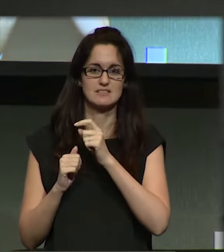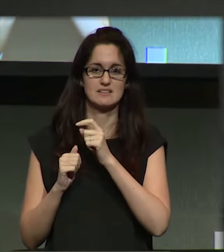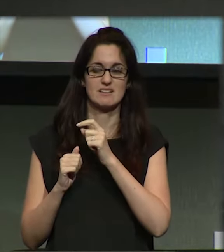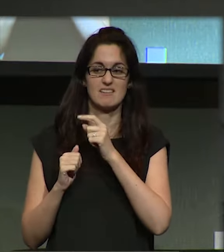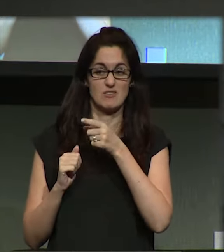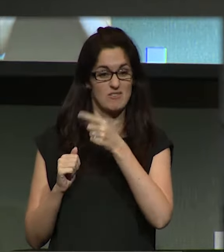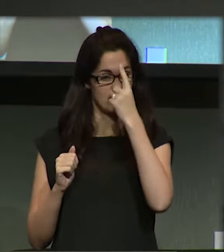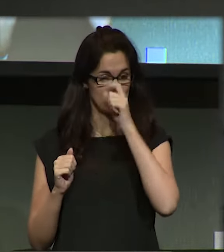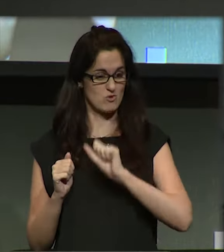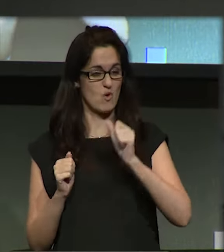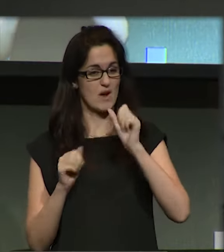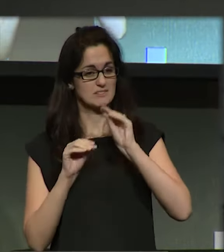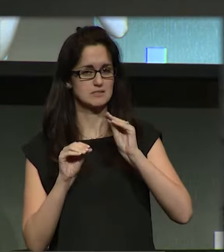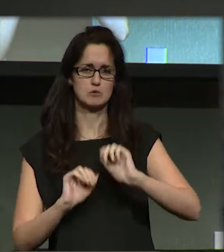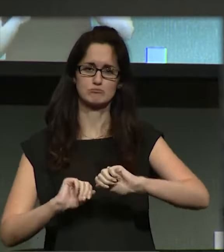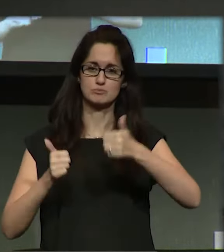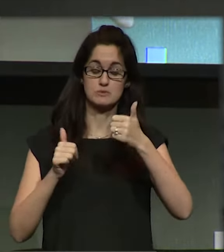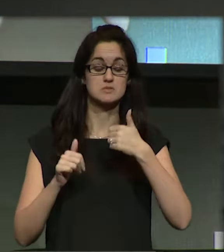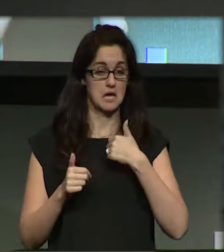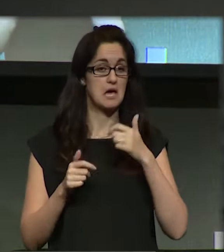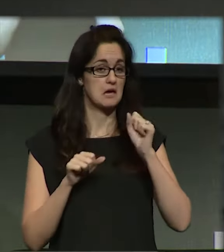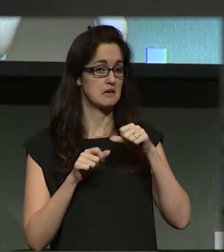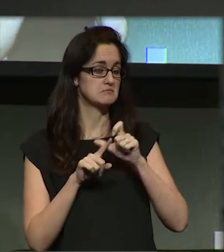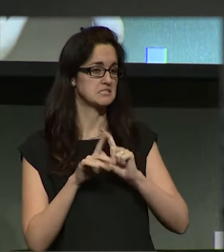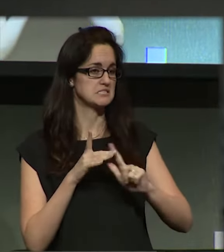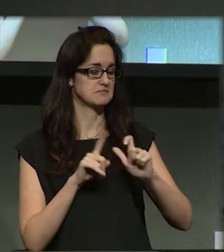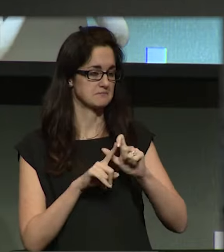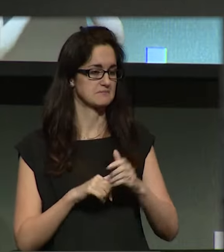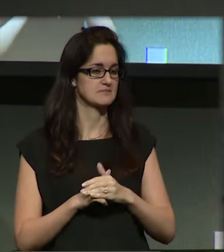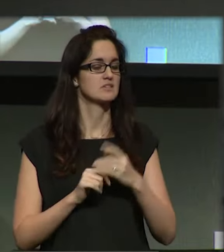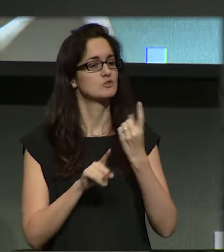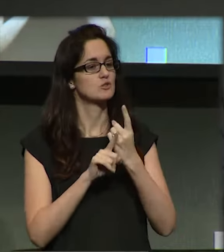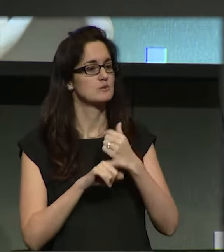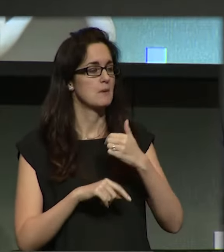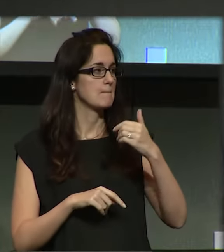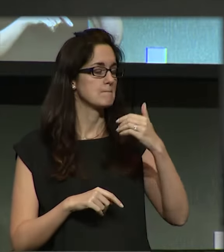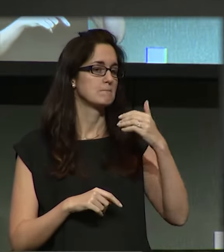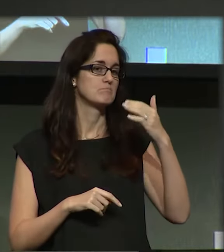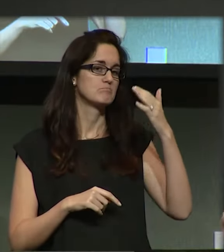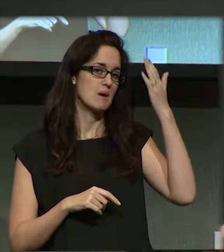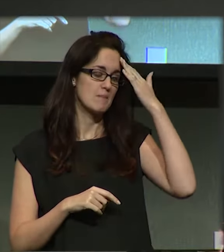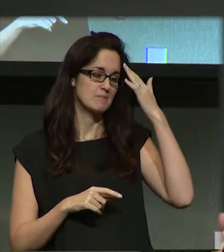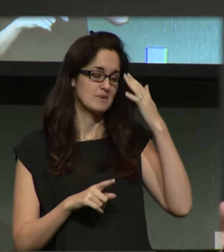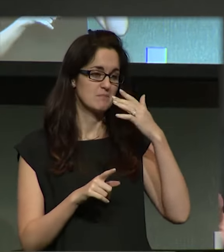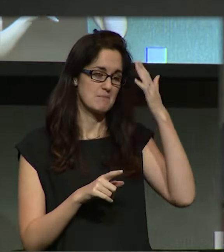did. I talked to my mum and she says, I would love to be an archaeologist.